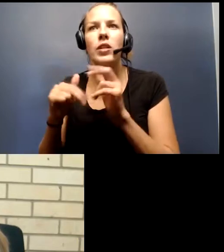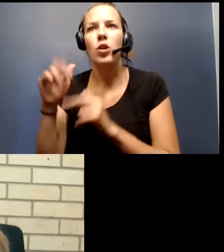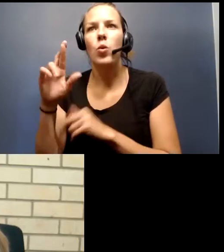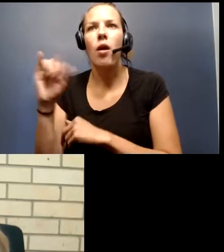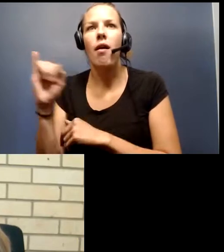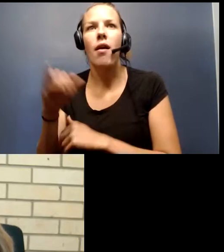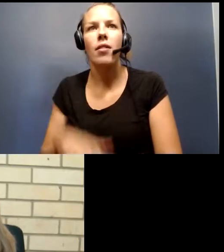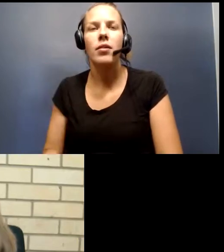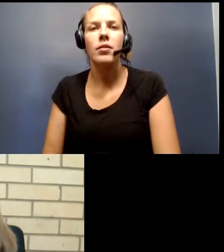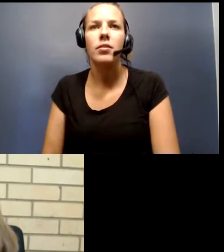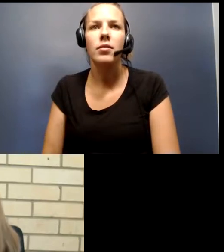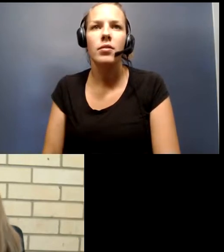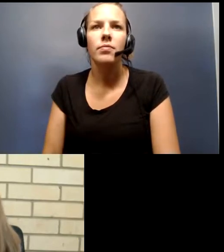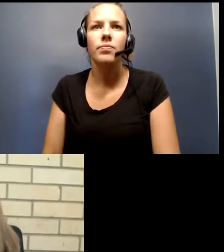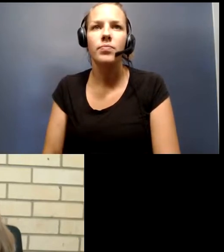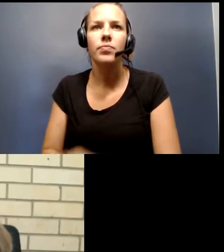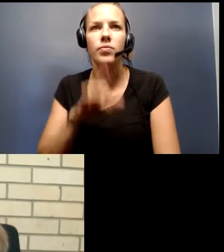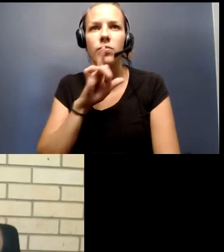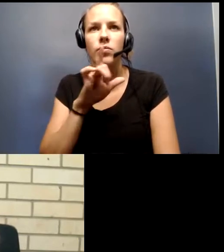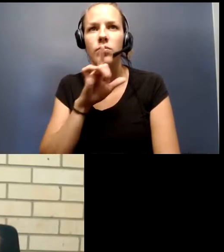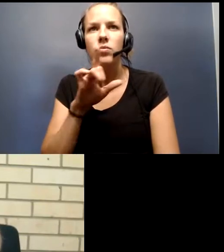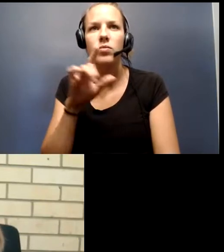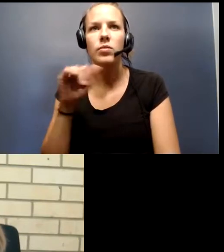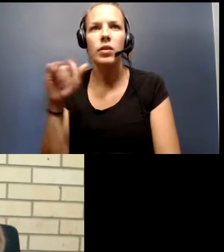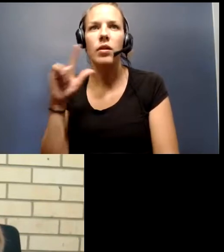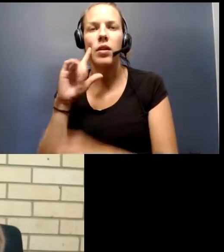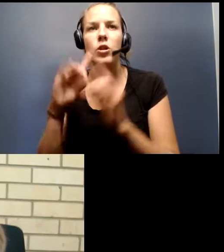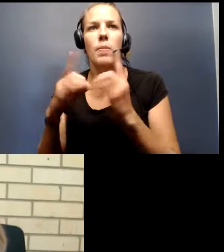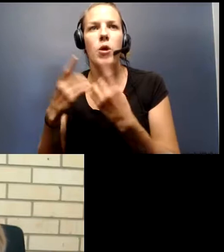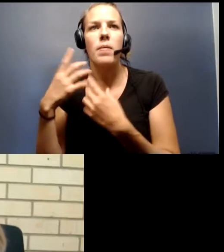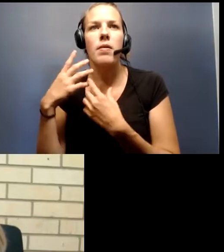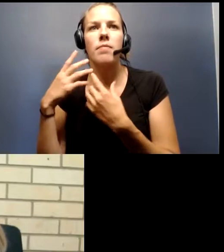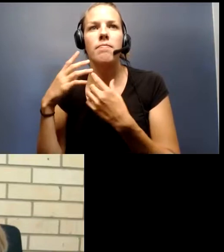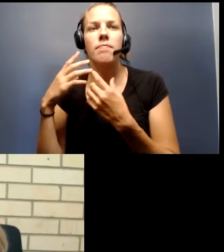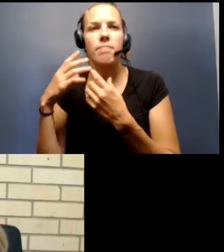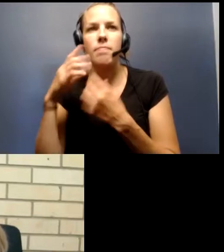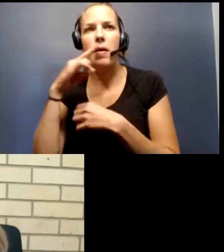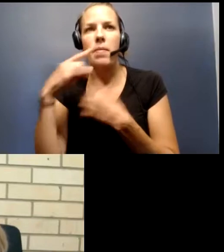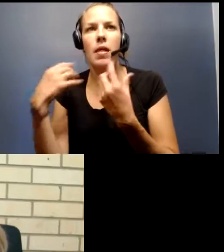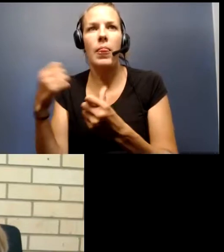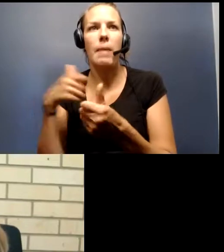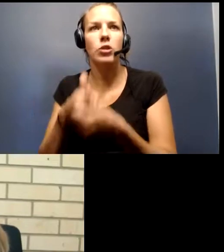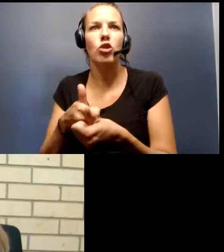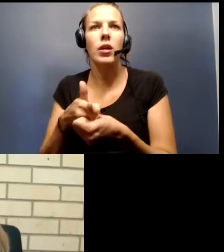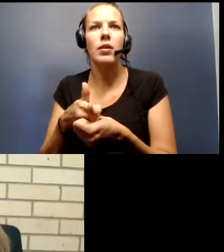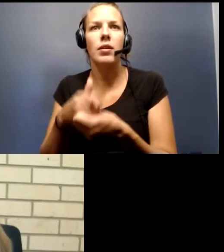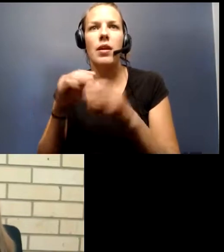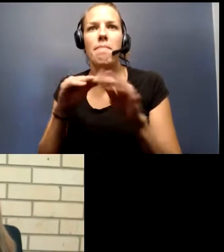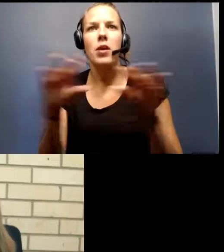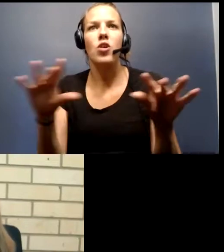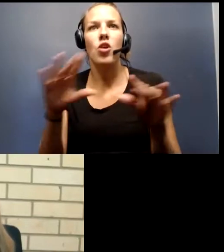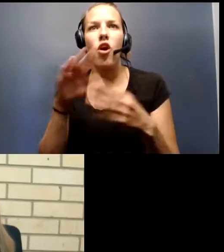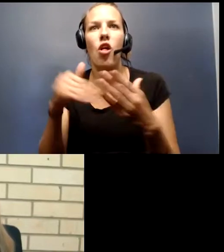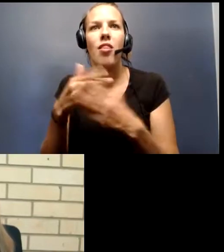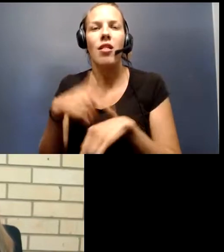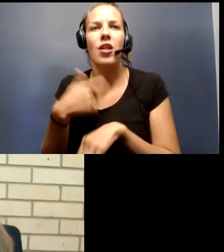place? Sure. The Illinois Department of Public Health has been tracking outbreaks at all long-term